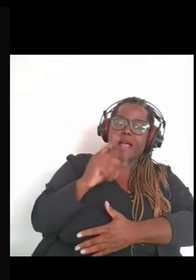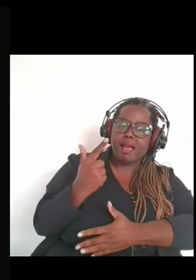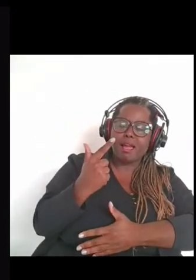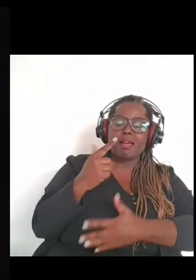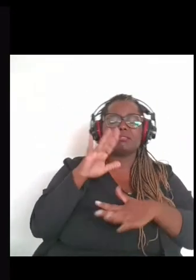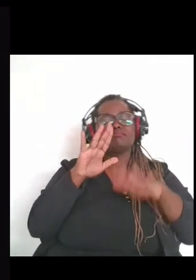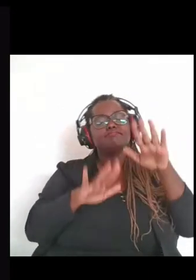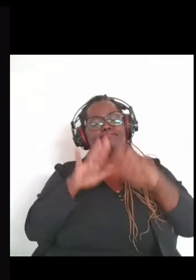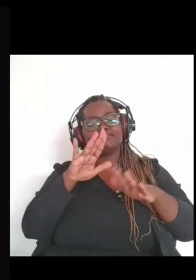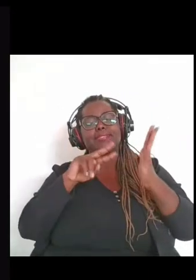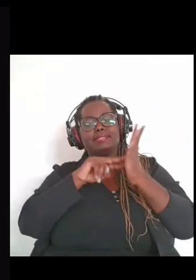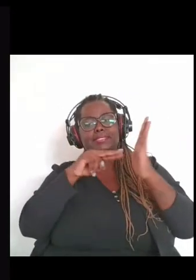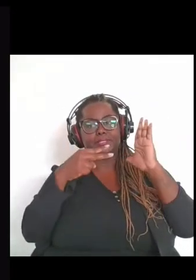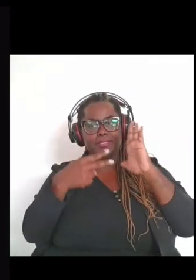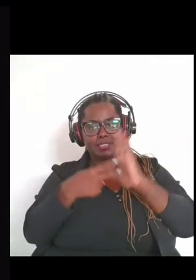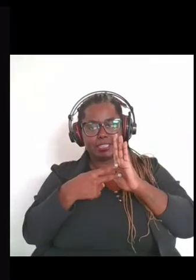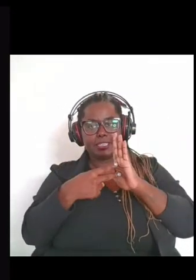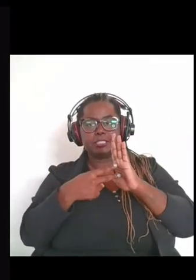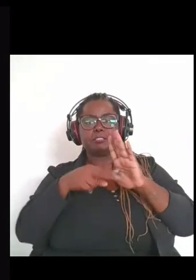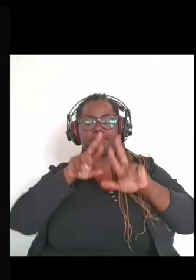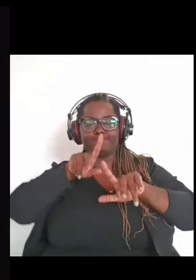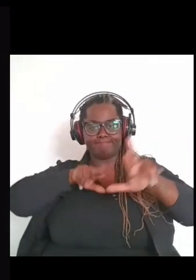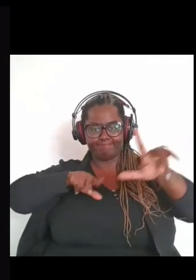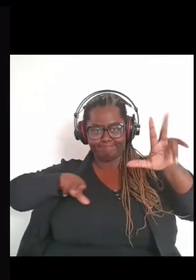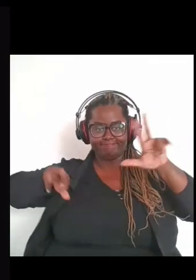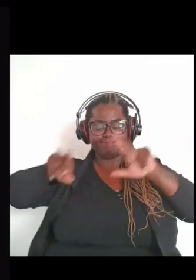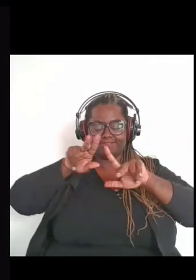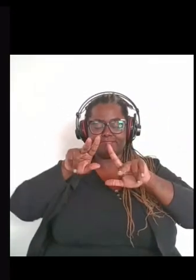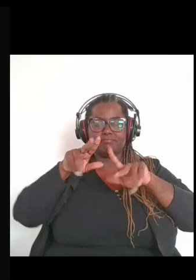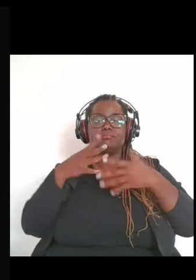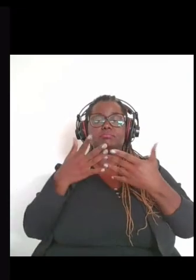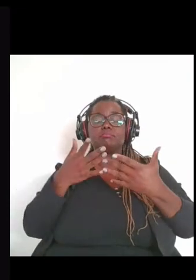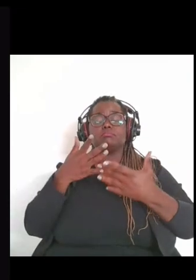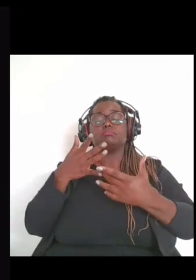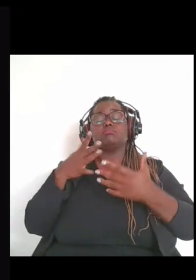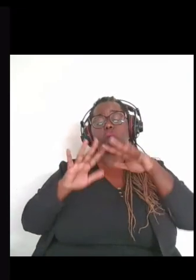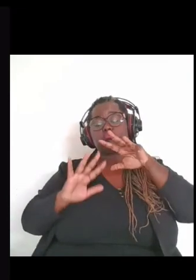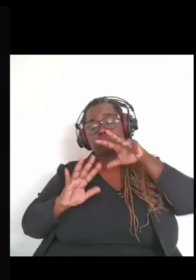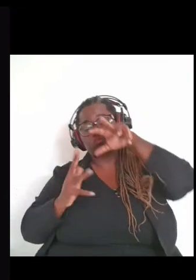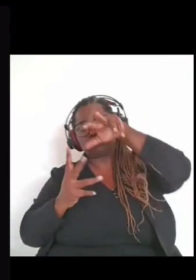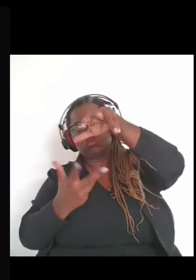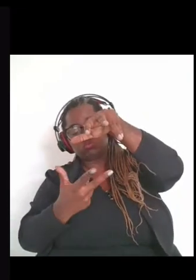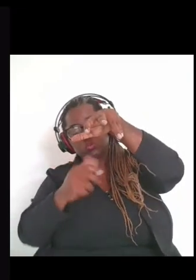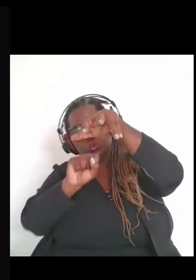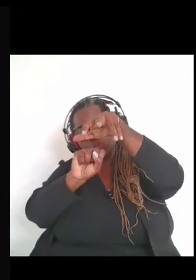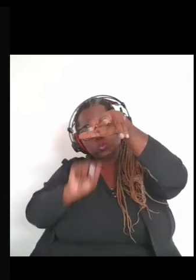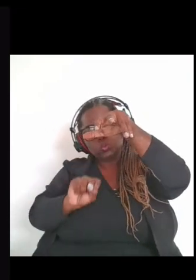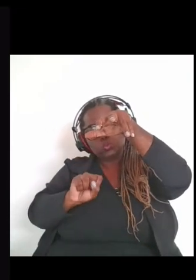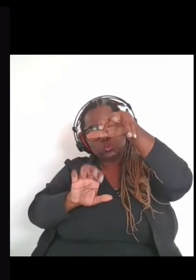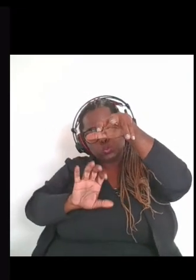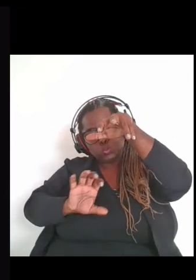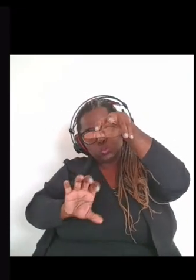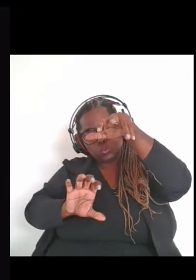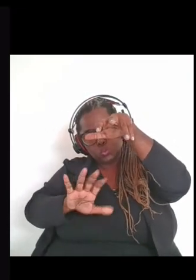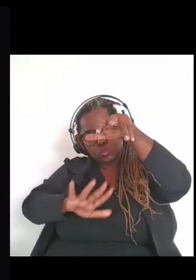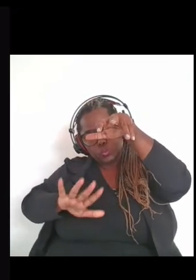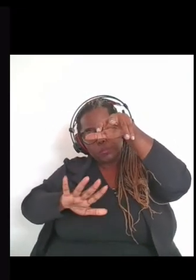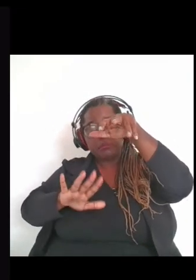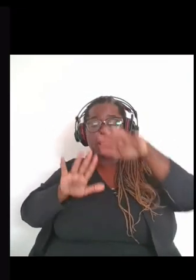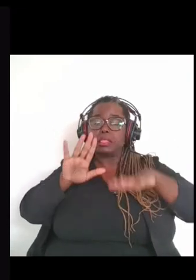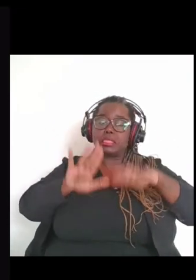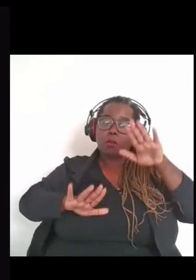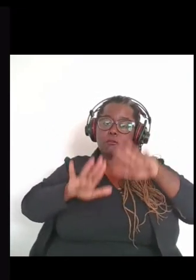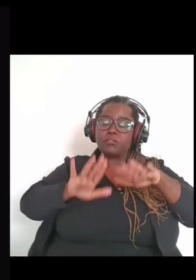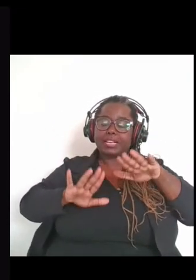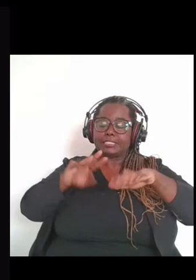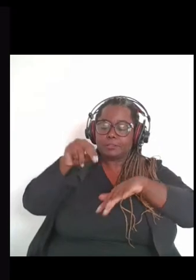from the global South as it moves it will come with a different kind of force um and vigor and